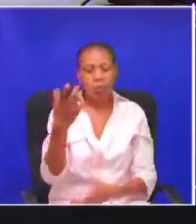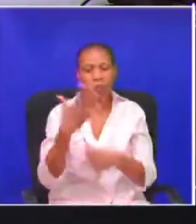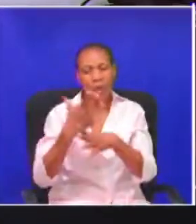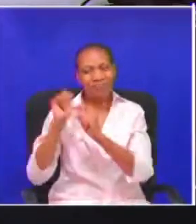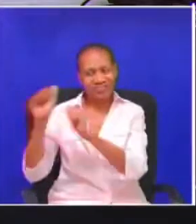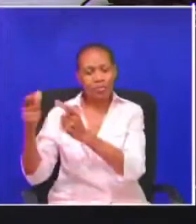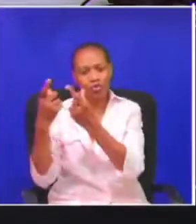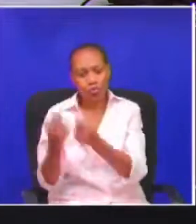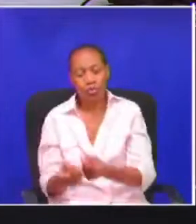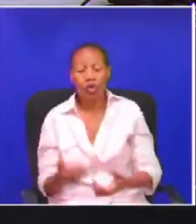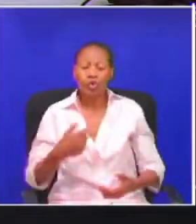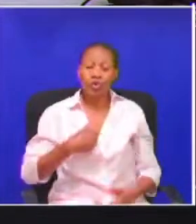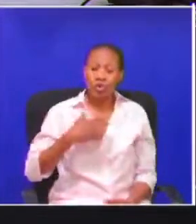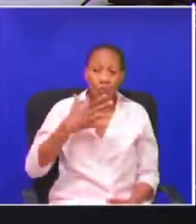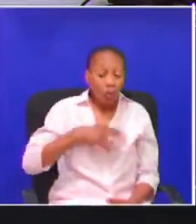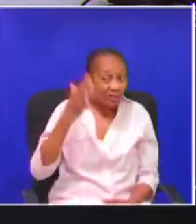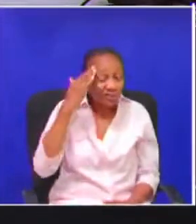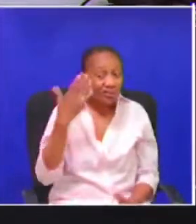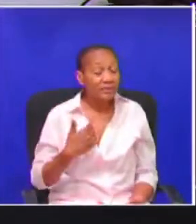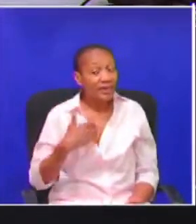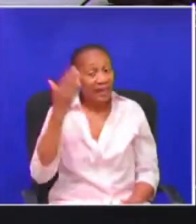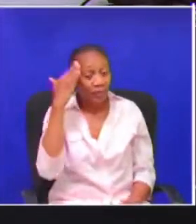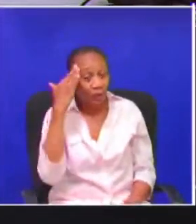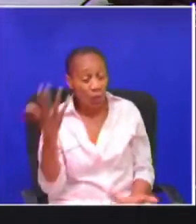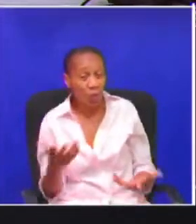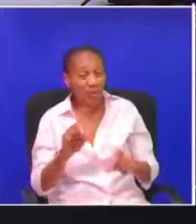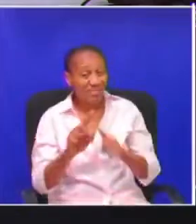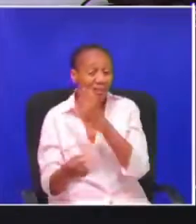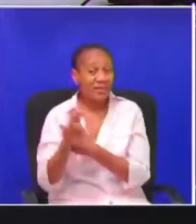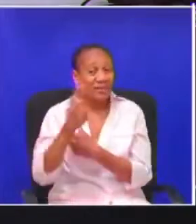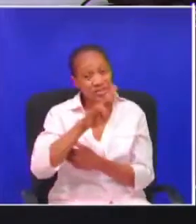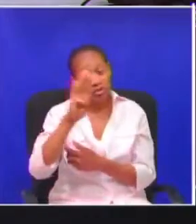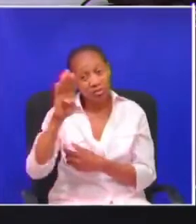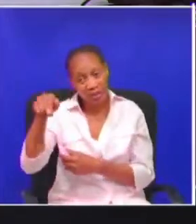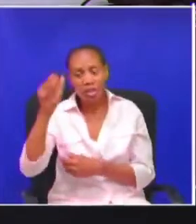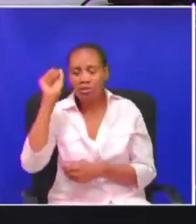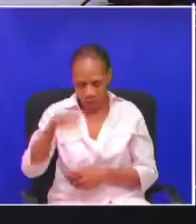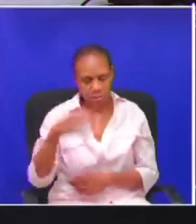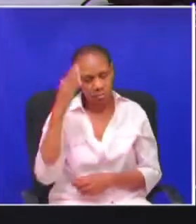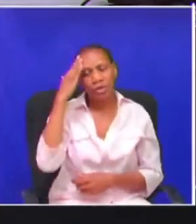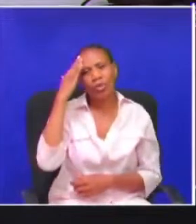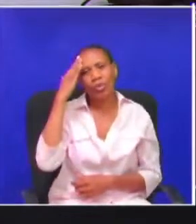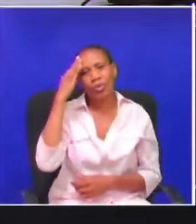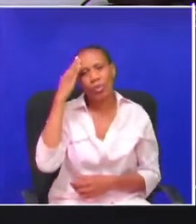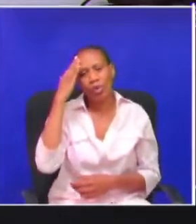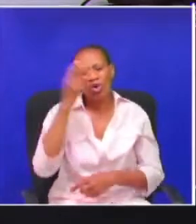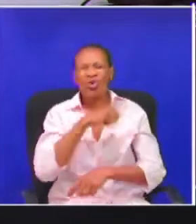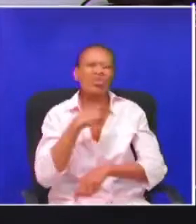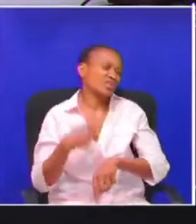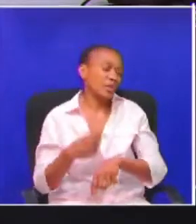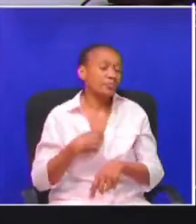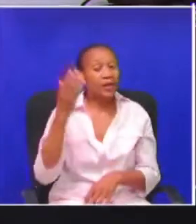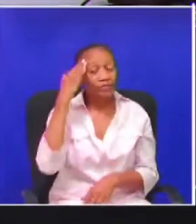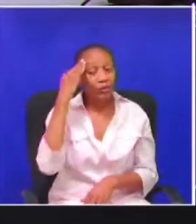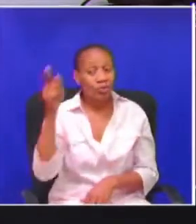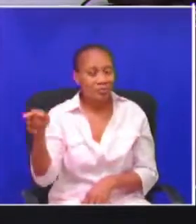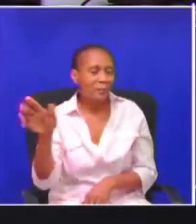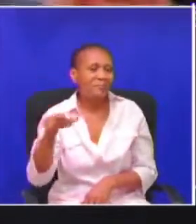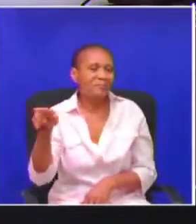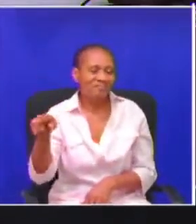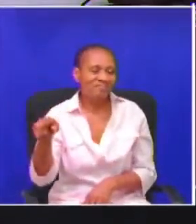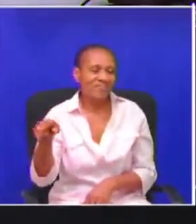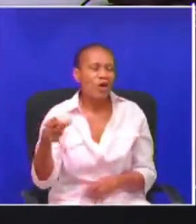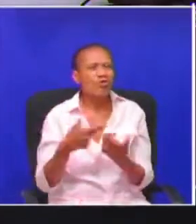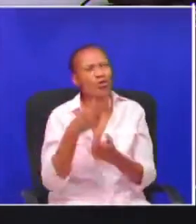So you want to know whether I know about Richards Bay Minerals? Yes. I've known about Richards Bay Minerals